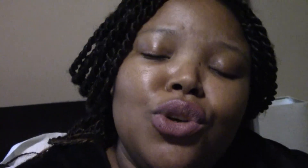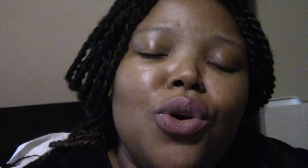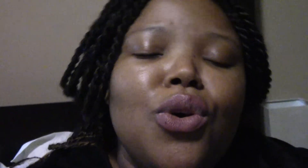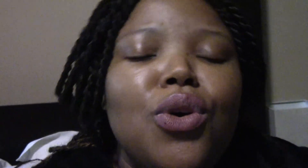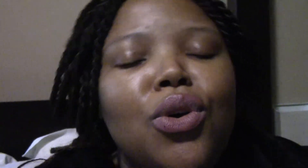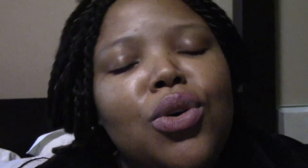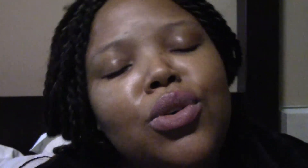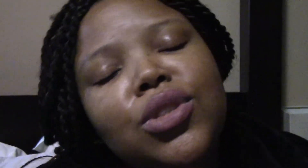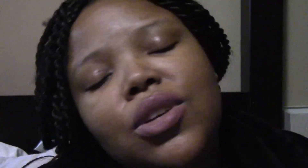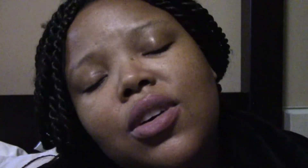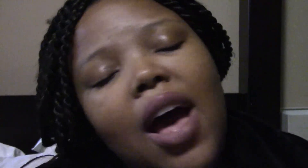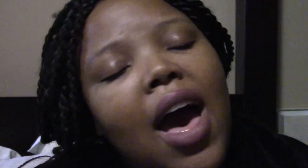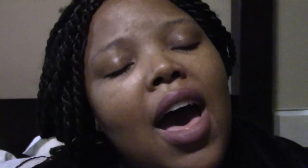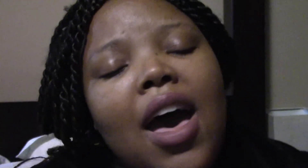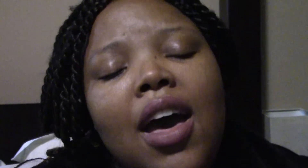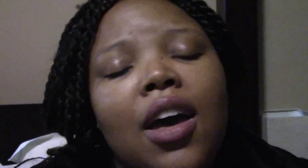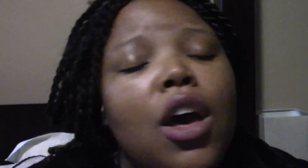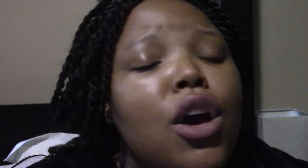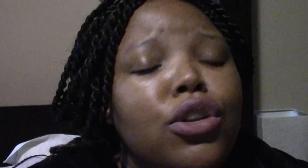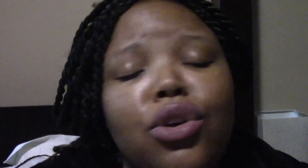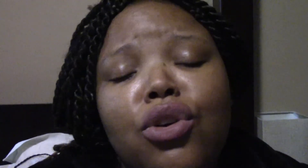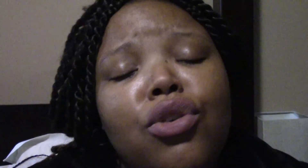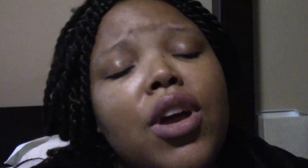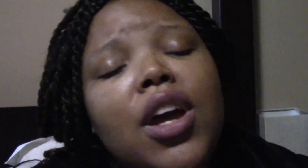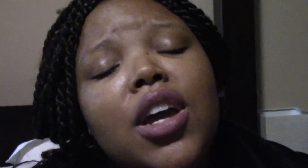in total